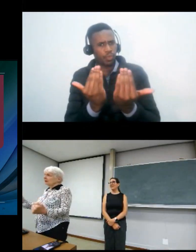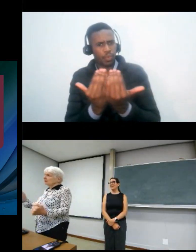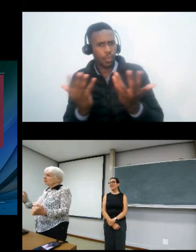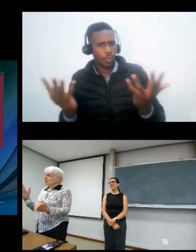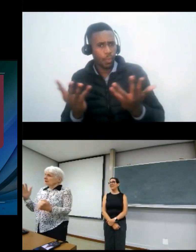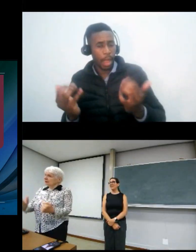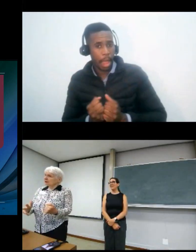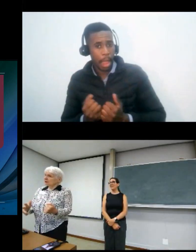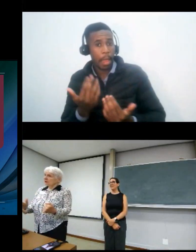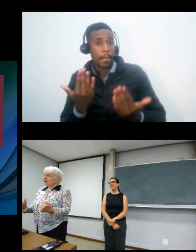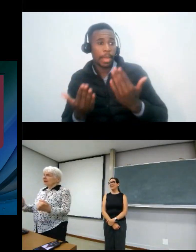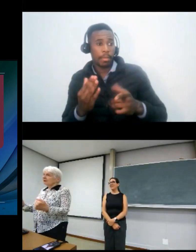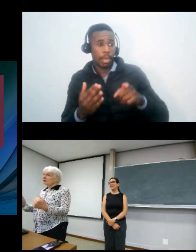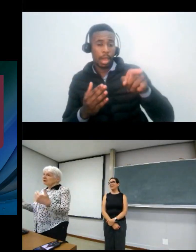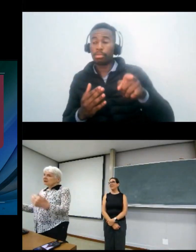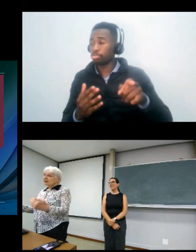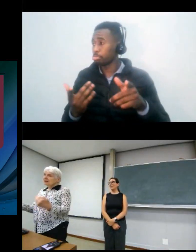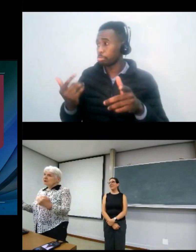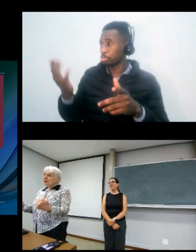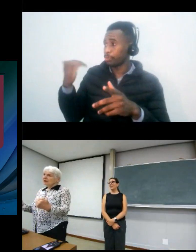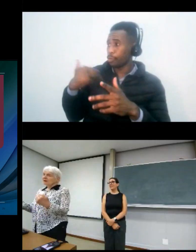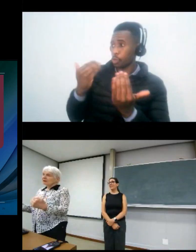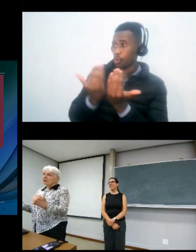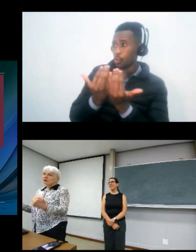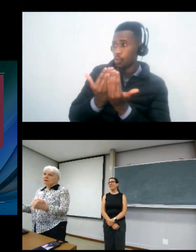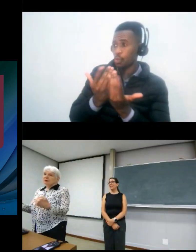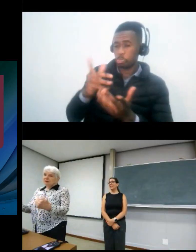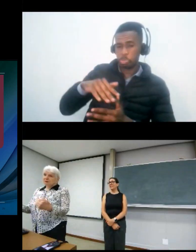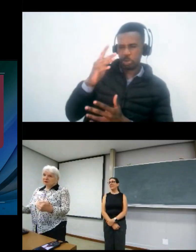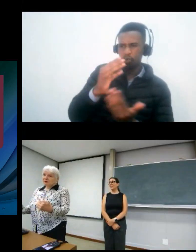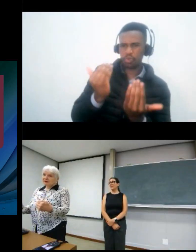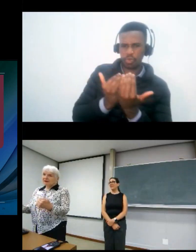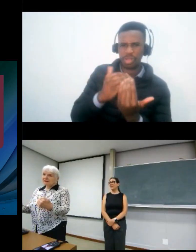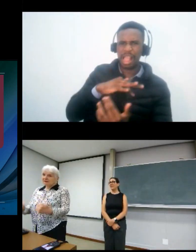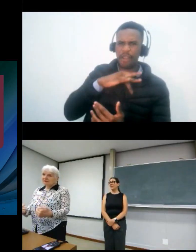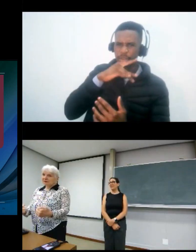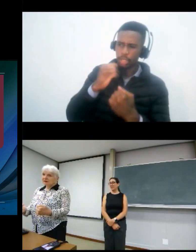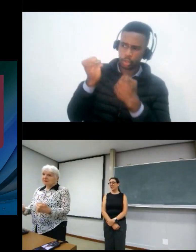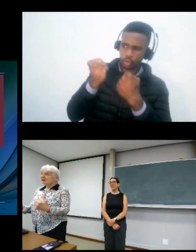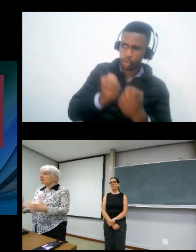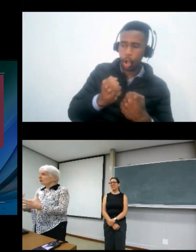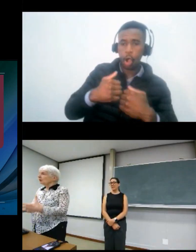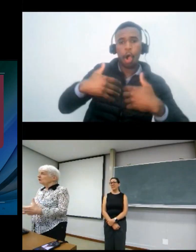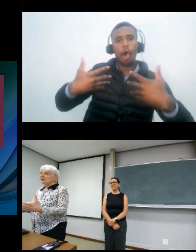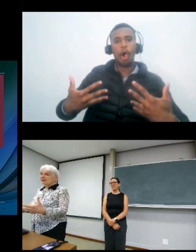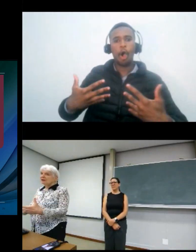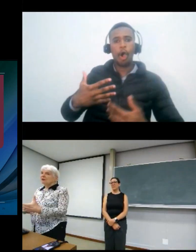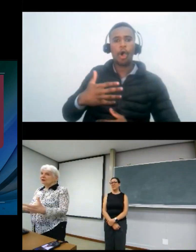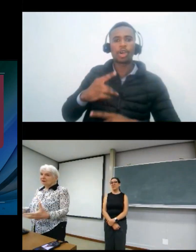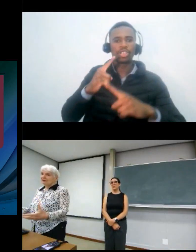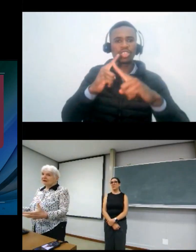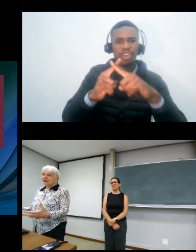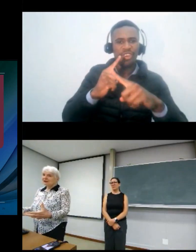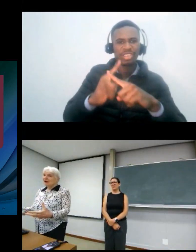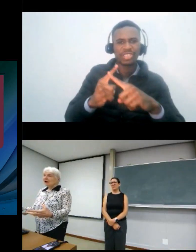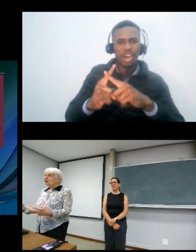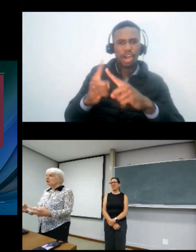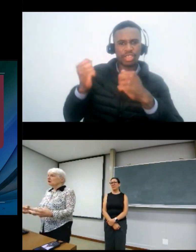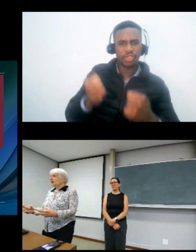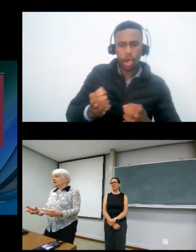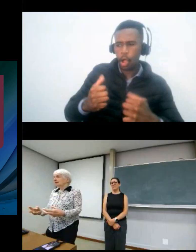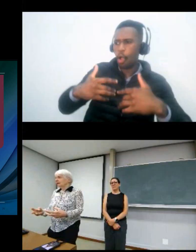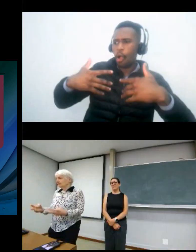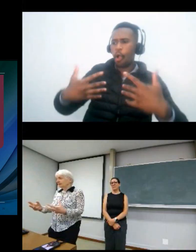Xhosa spoken language or an English spoken language, and see whether that could have been possibly an influence. But it's quite, you can see there's quite a lot of